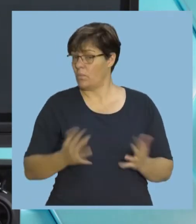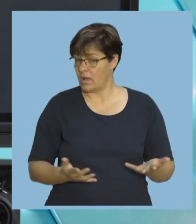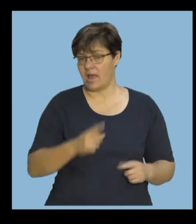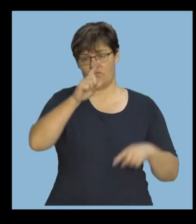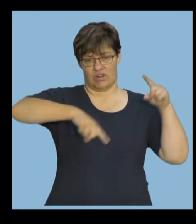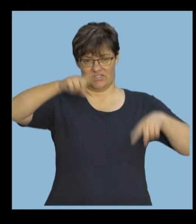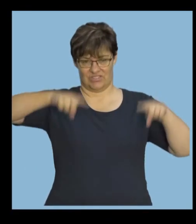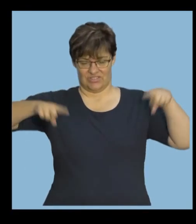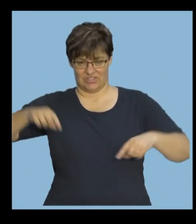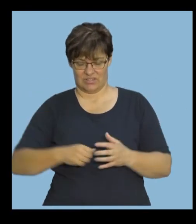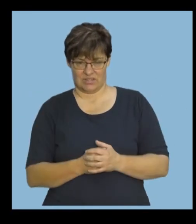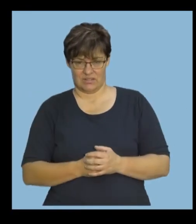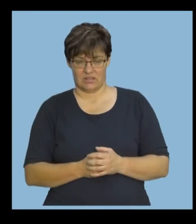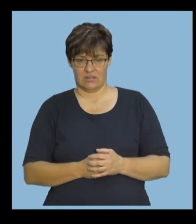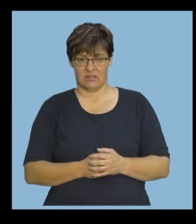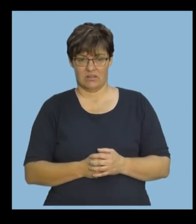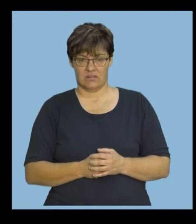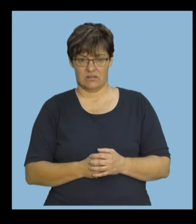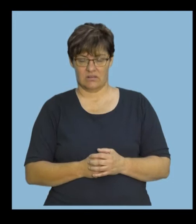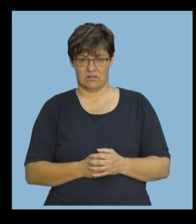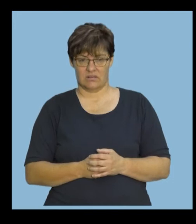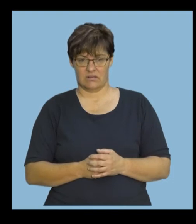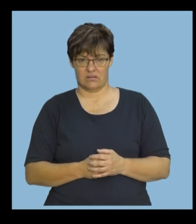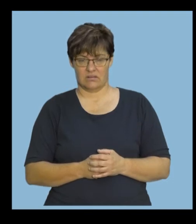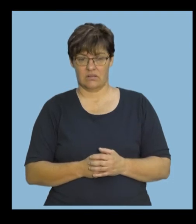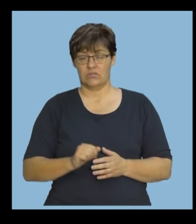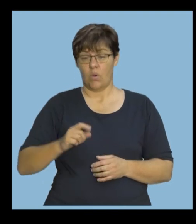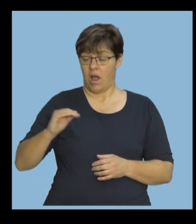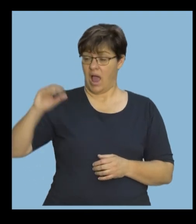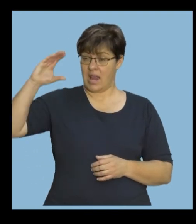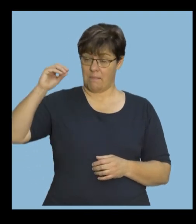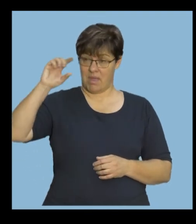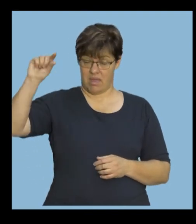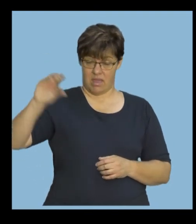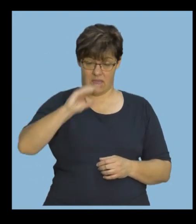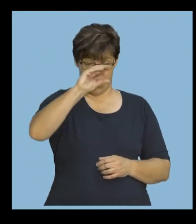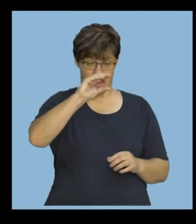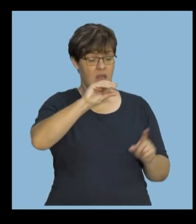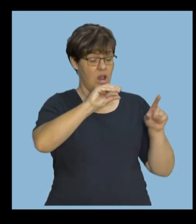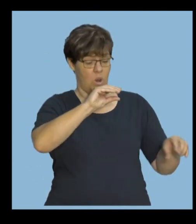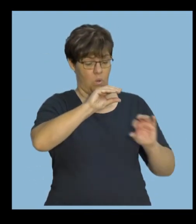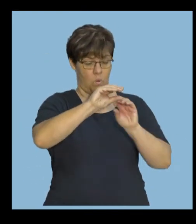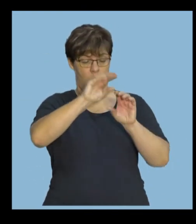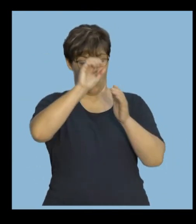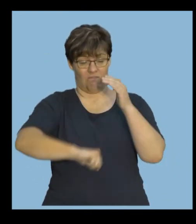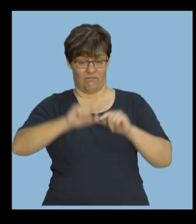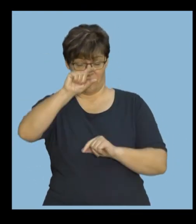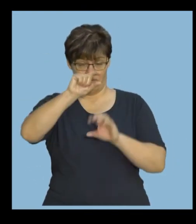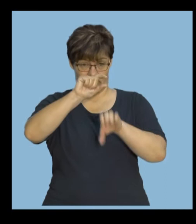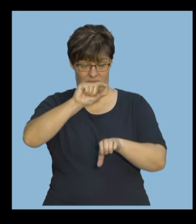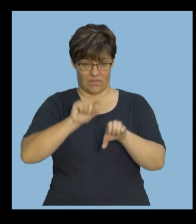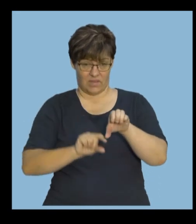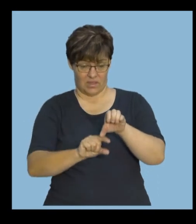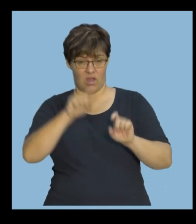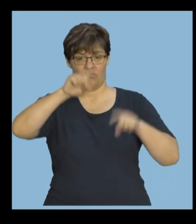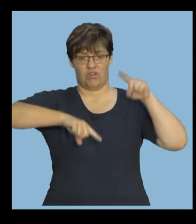range. So the lowest score subtract from the highest score is called the range. Remember